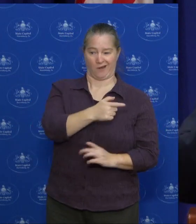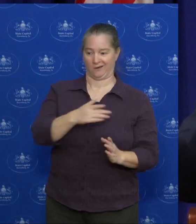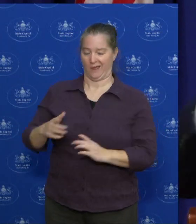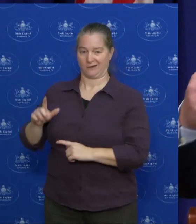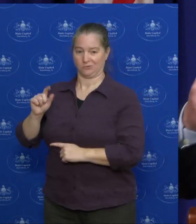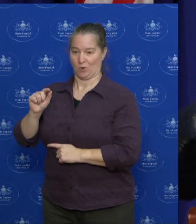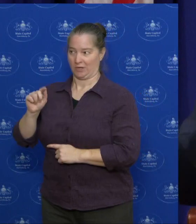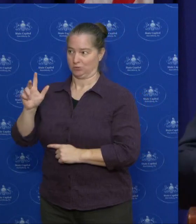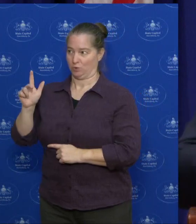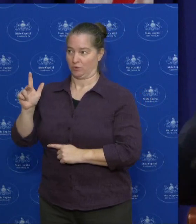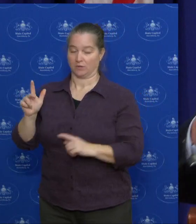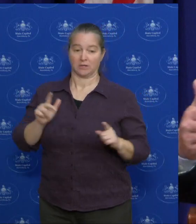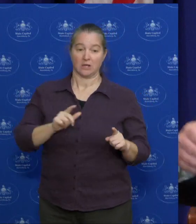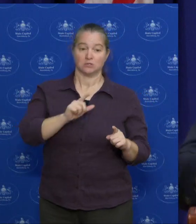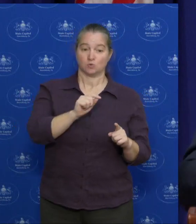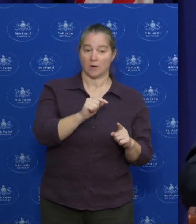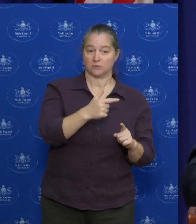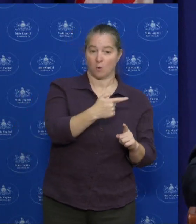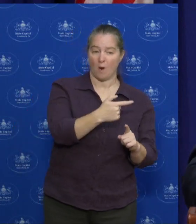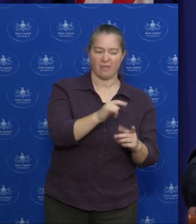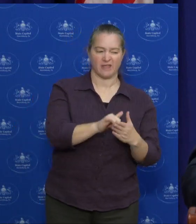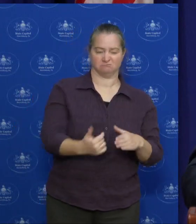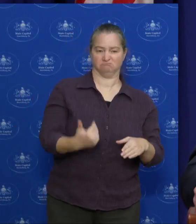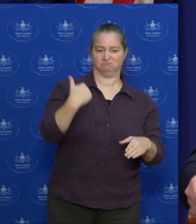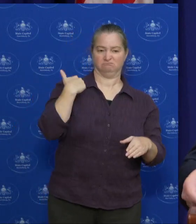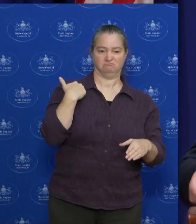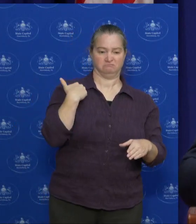the last non-federal election cycle.